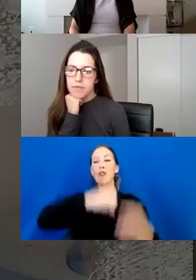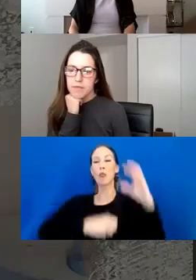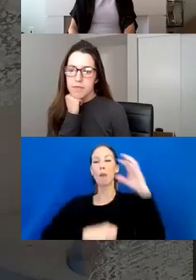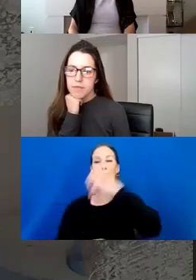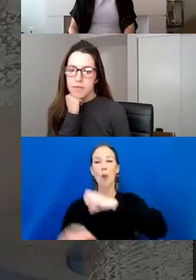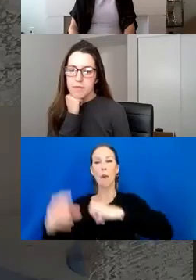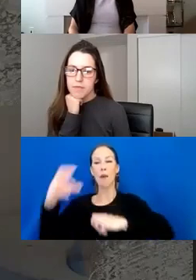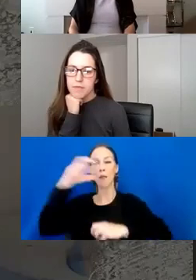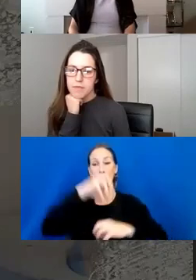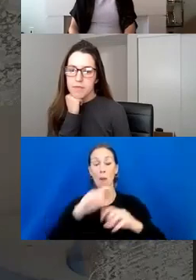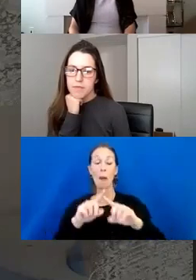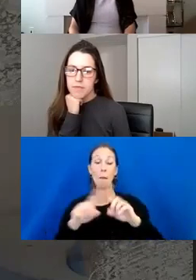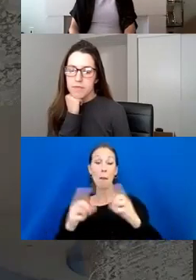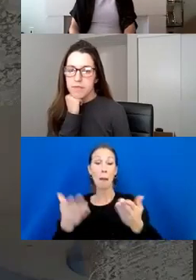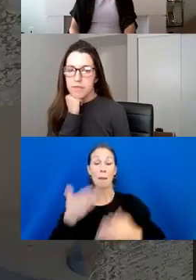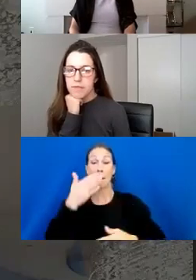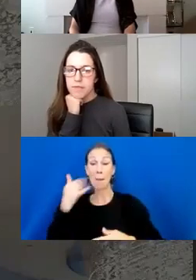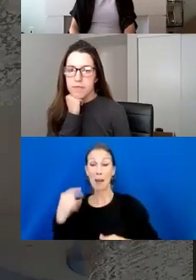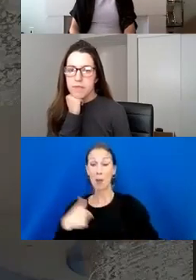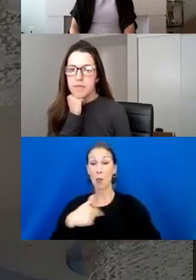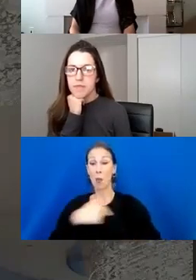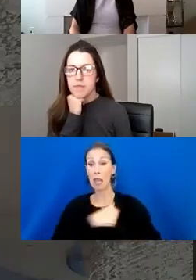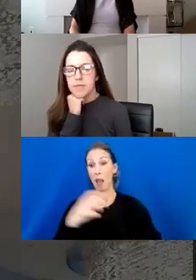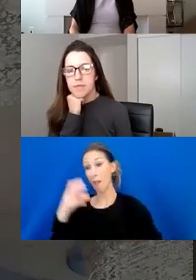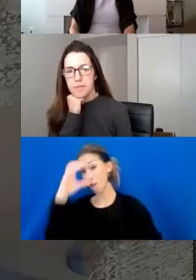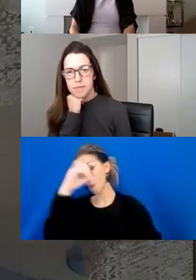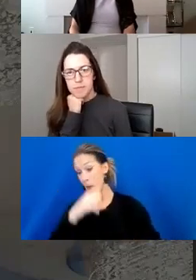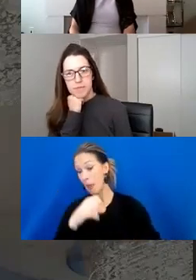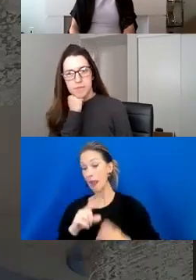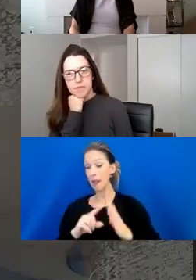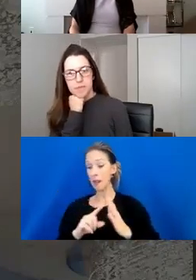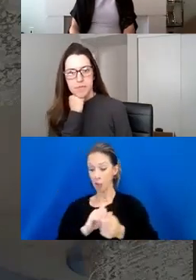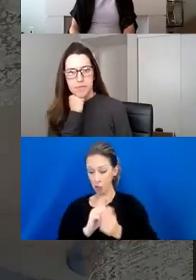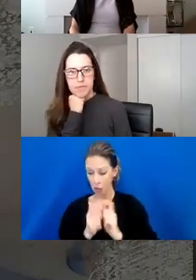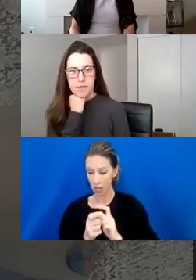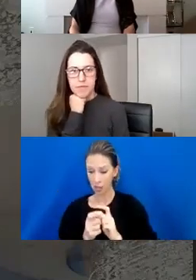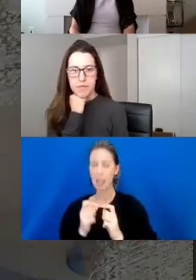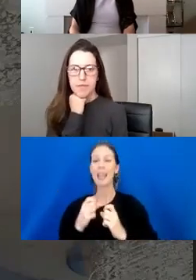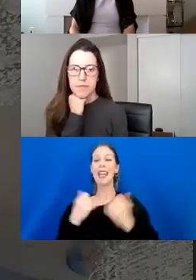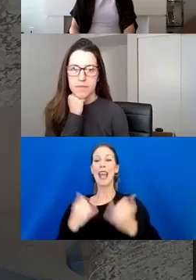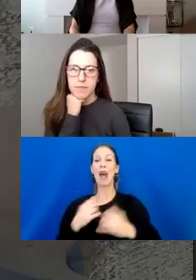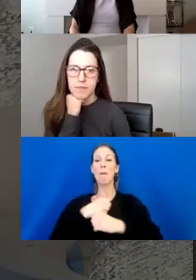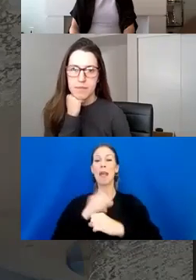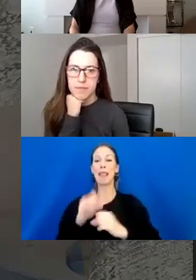that an equal offering and opportunity for anyone